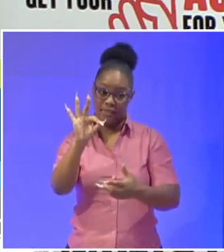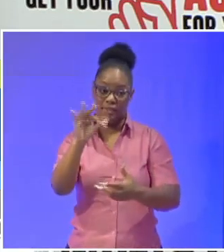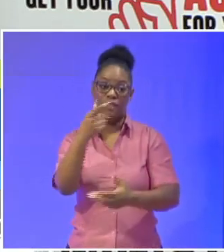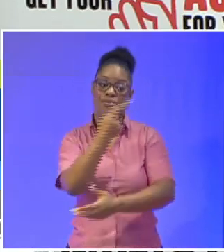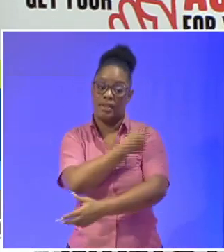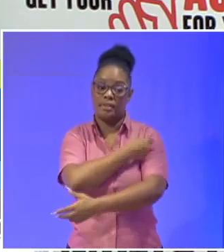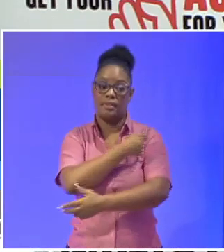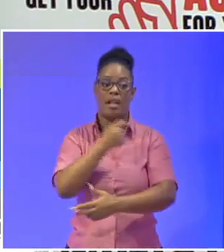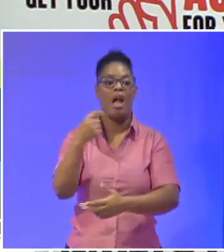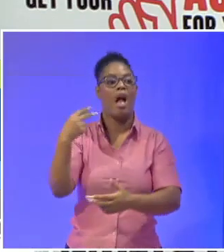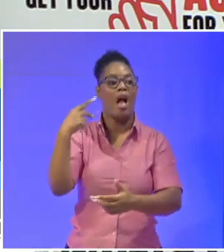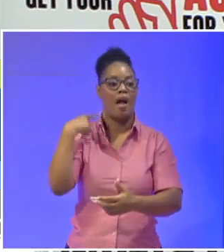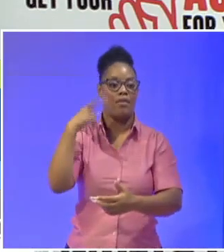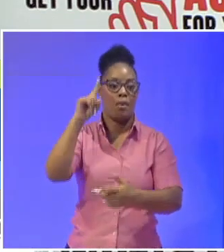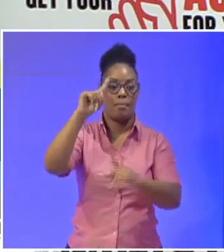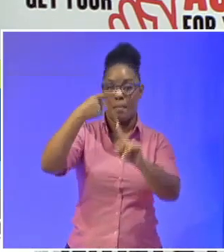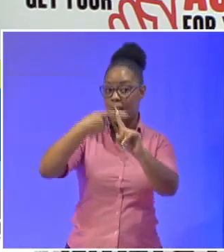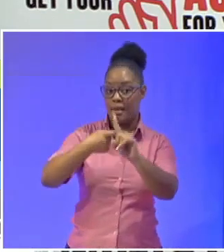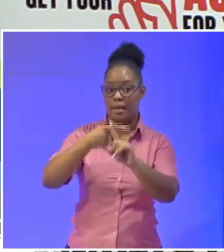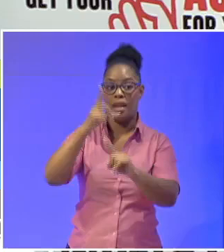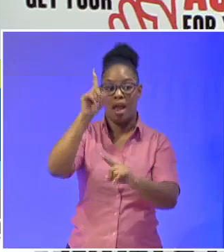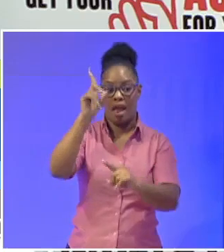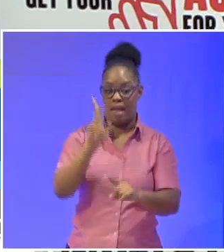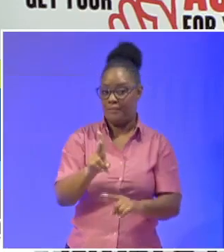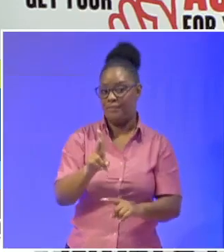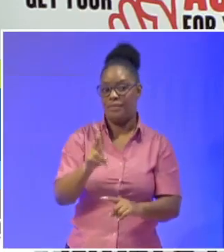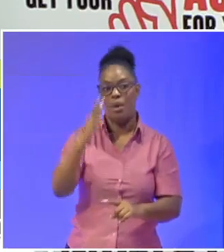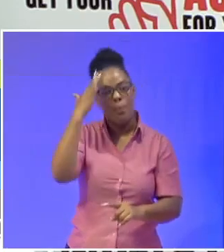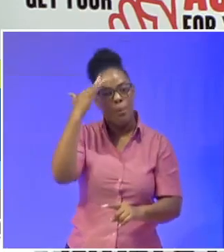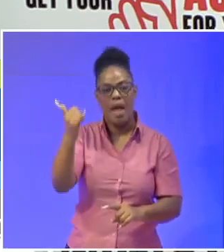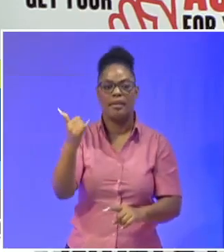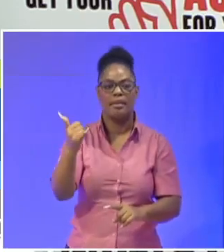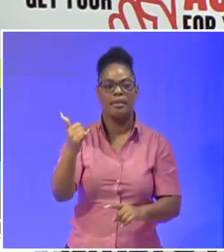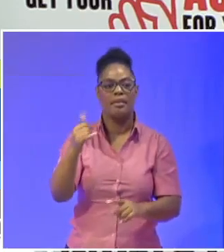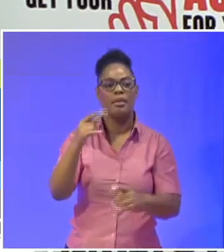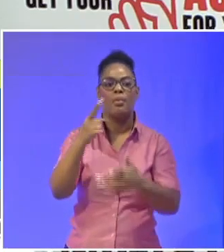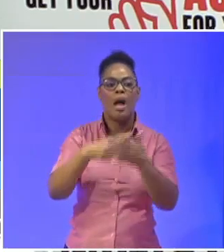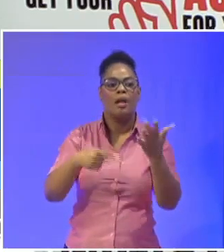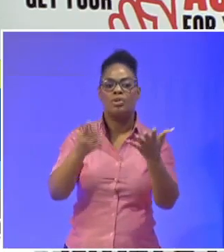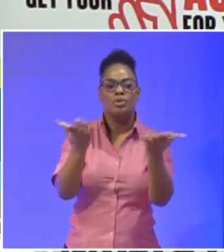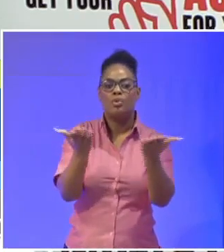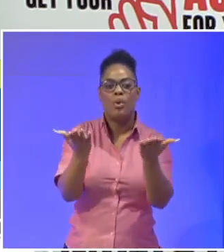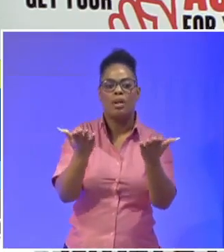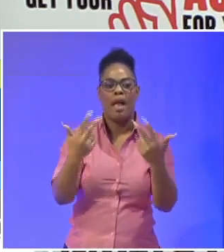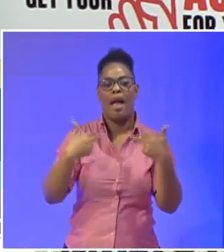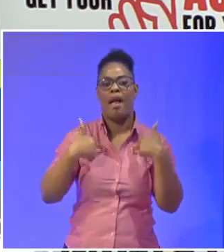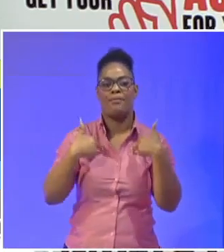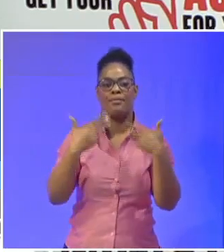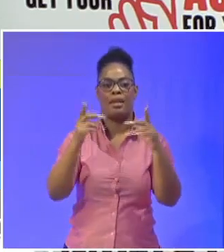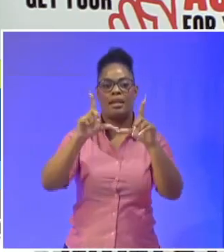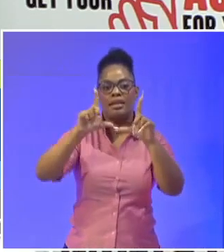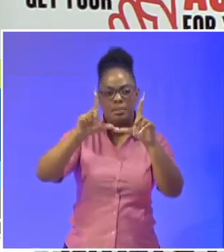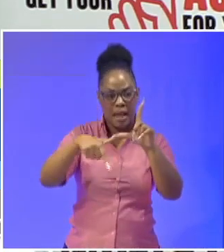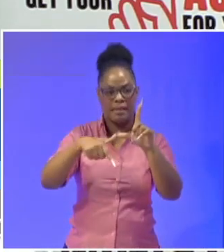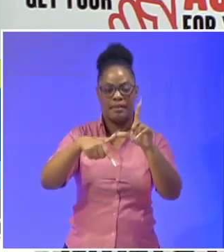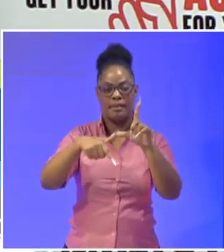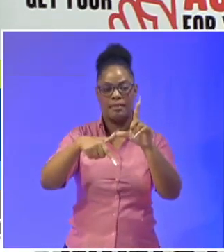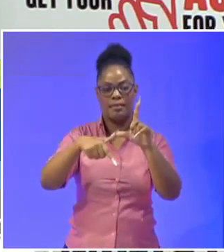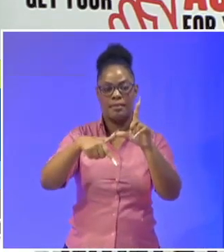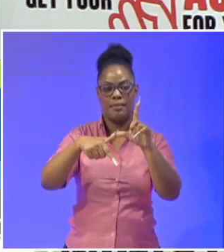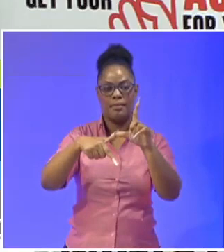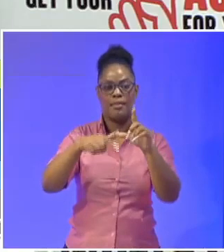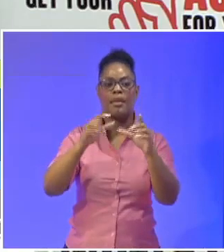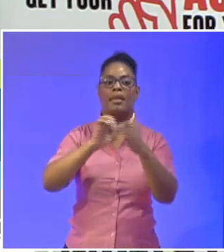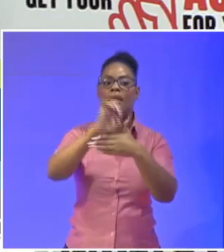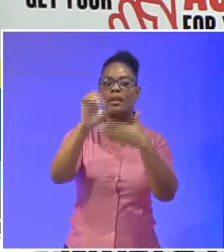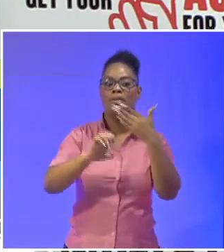month and a half to do so because our current stock is expiring at the end of February 2022. We